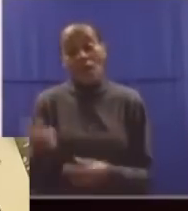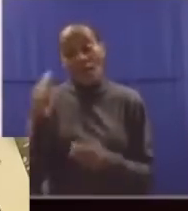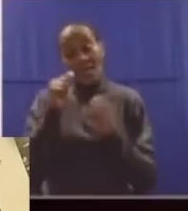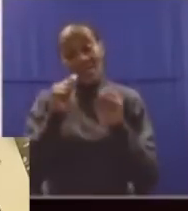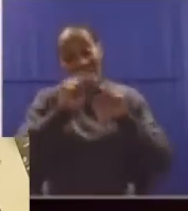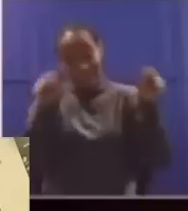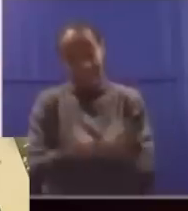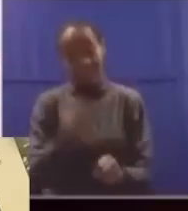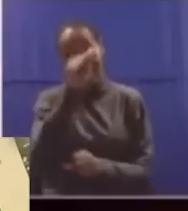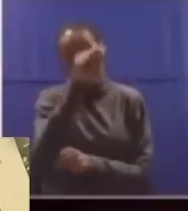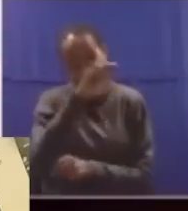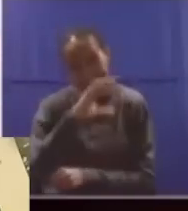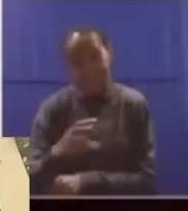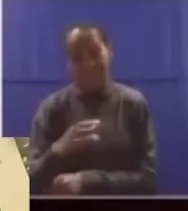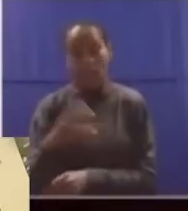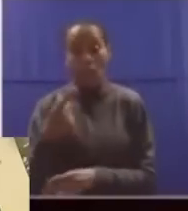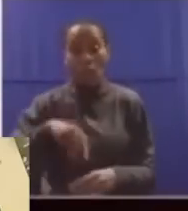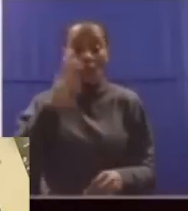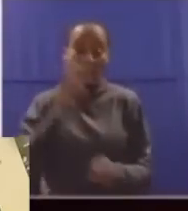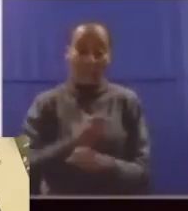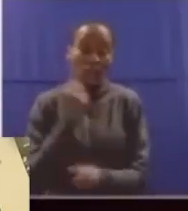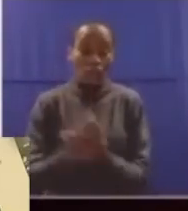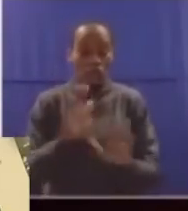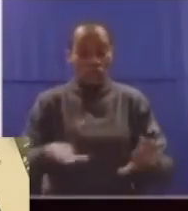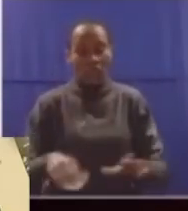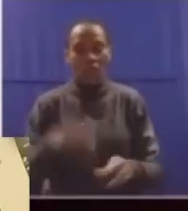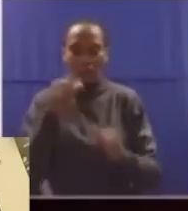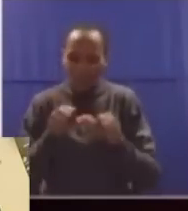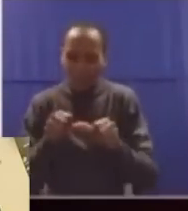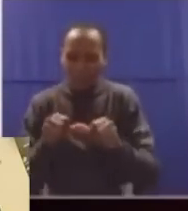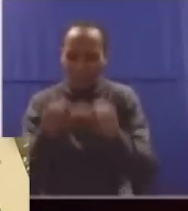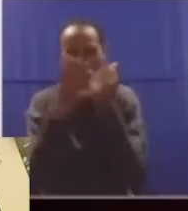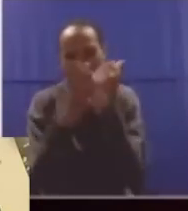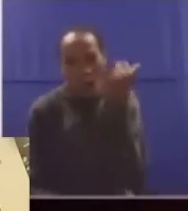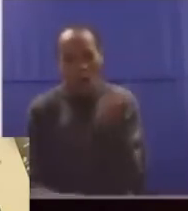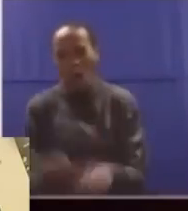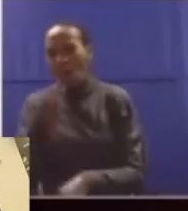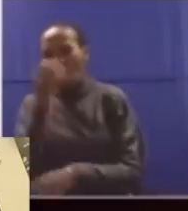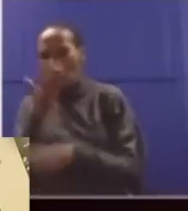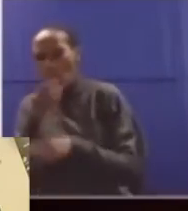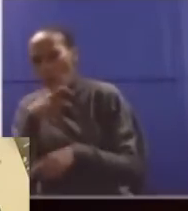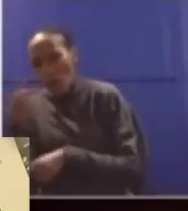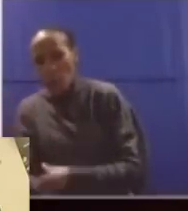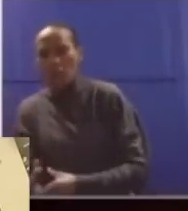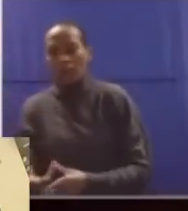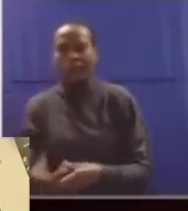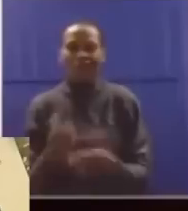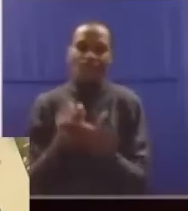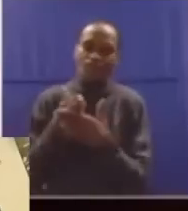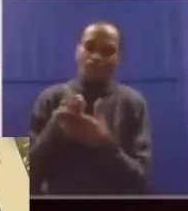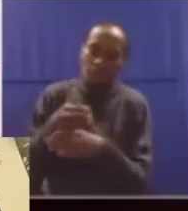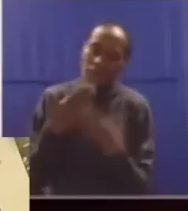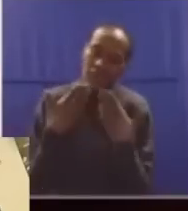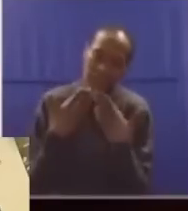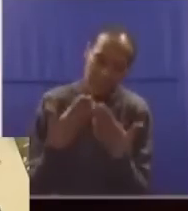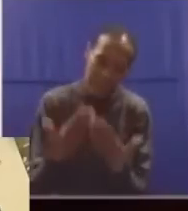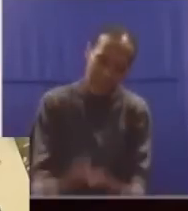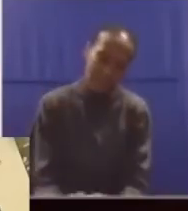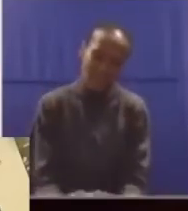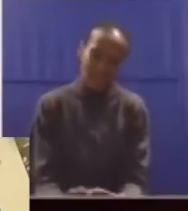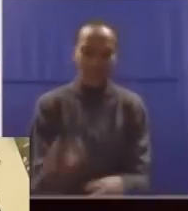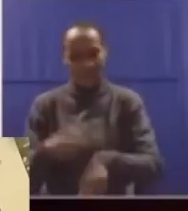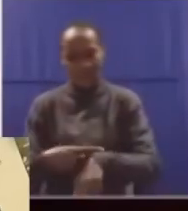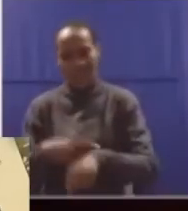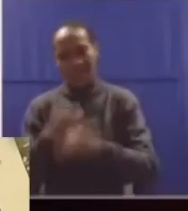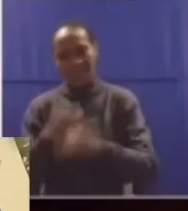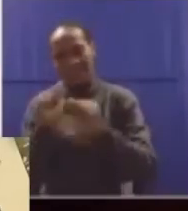education system, are confined to a lifetime of poverty and unemployment. It's called political maturity. Thank you. It is, however, time to